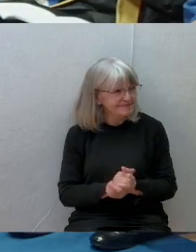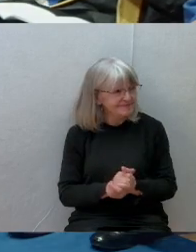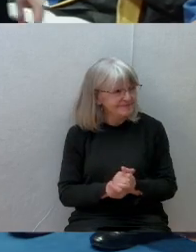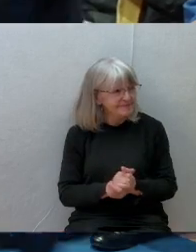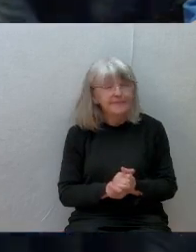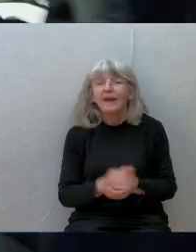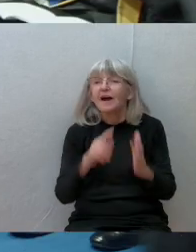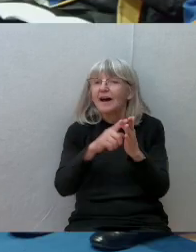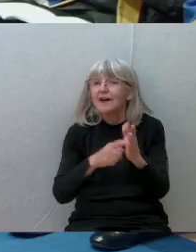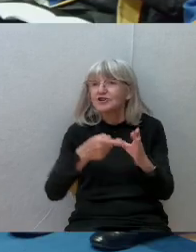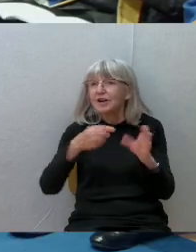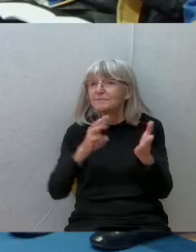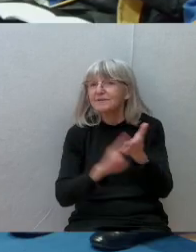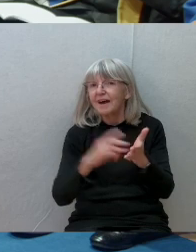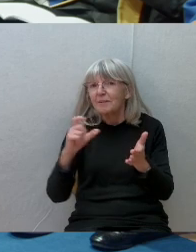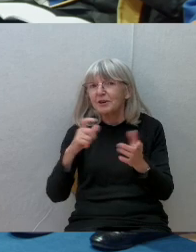James MacDonald.